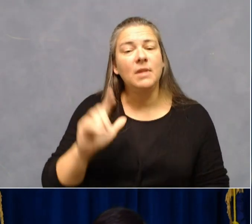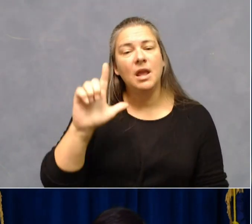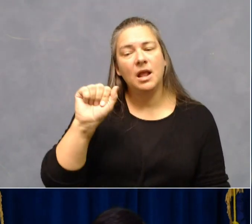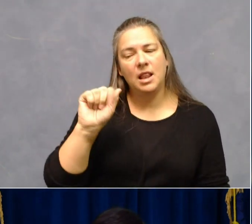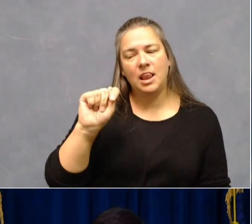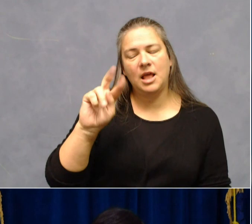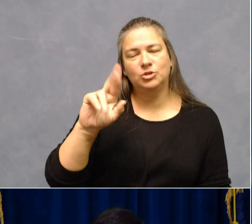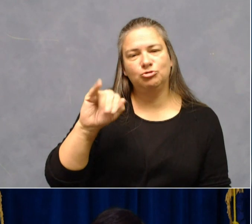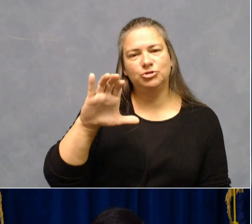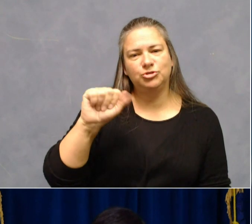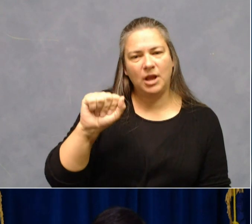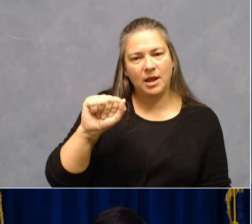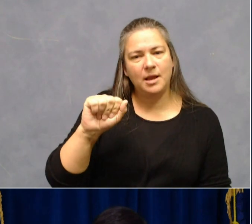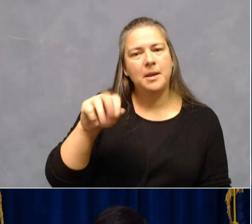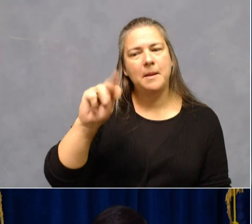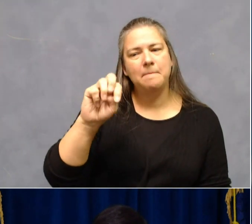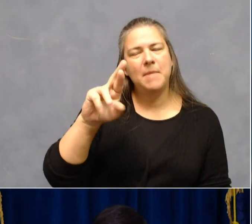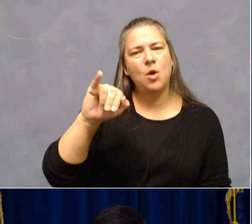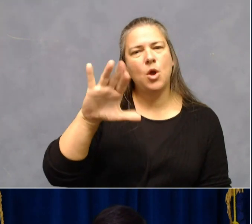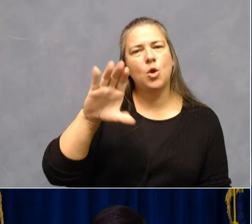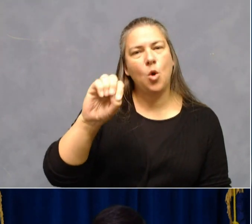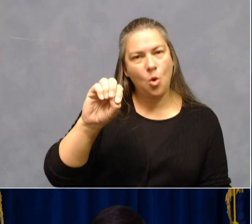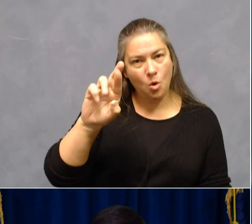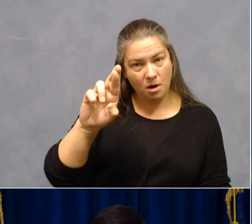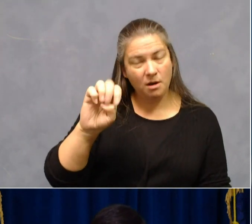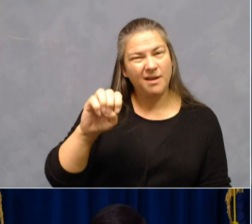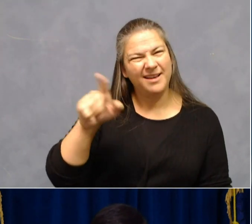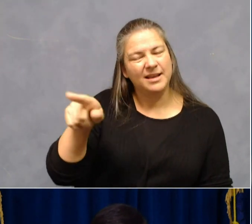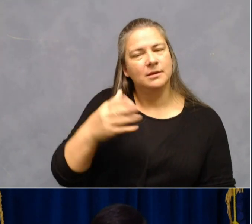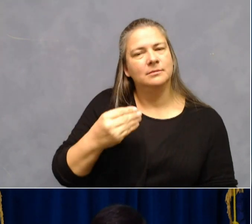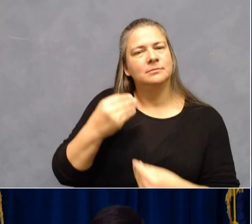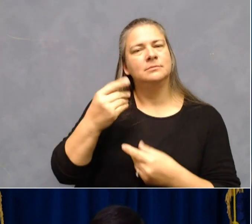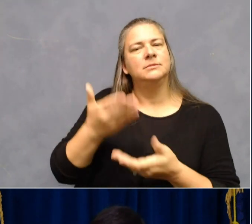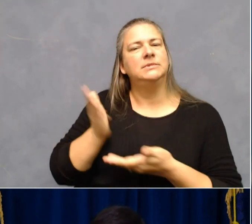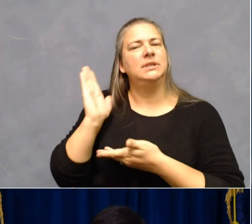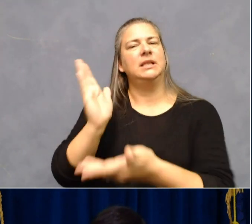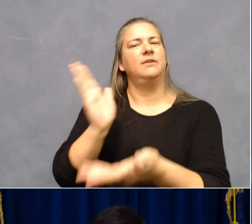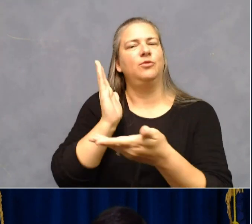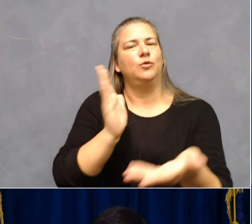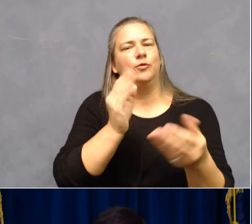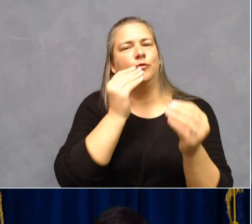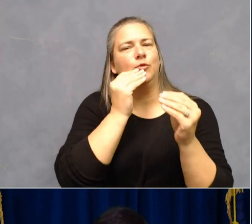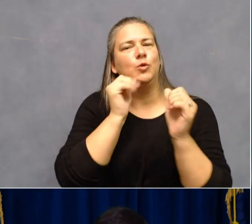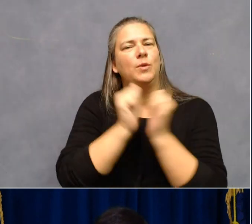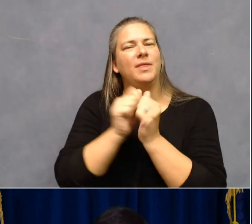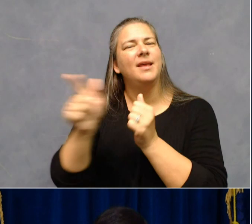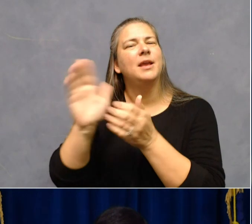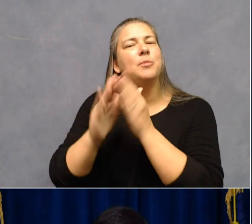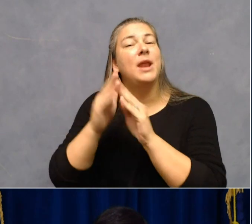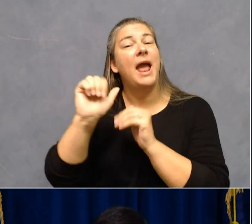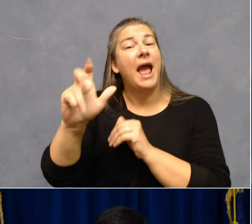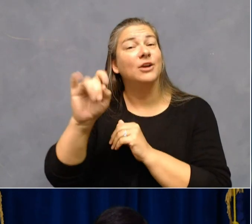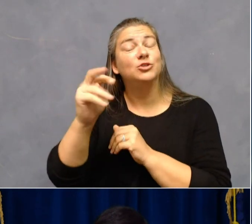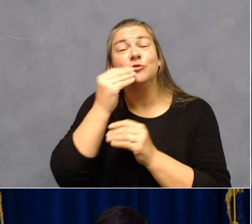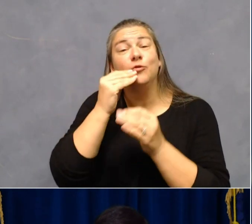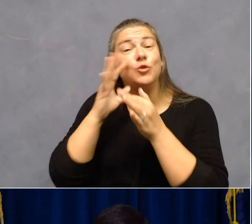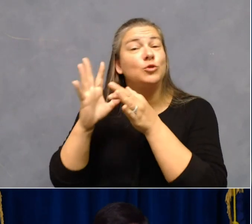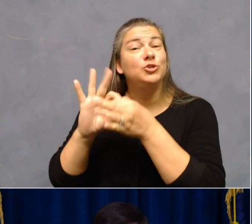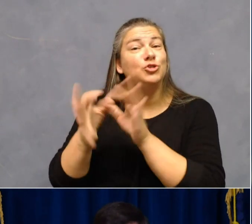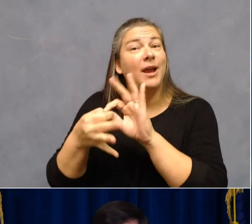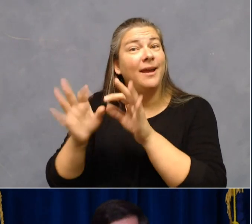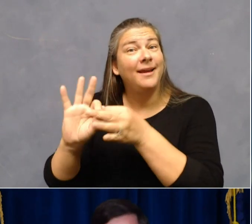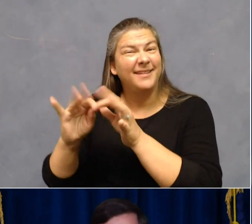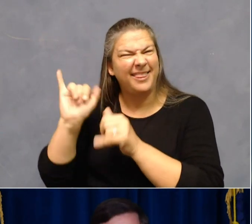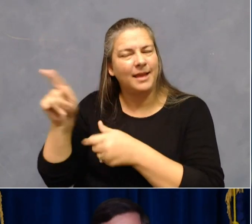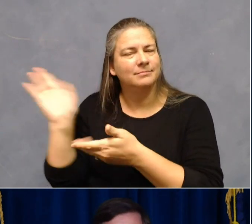Vista member, delivering food to seniors in collaboration with Community Action Council, Food Chain, and the Creation Gardens.